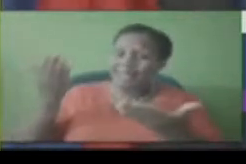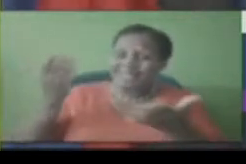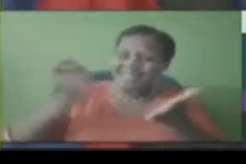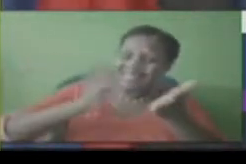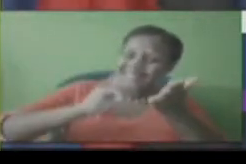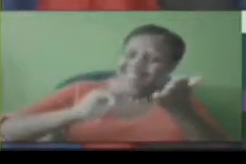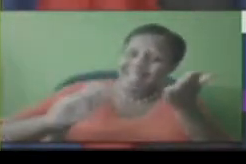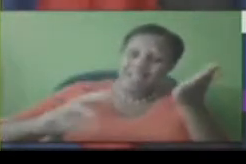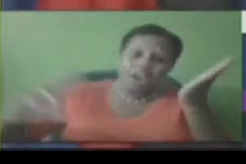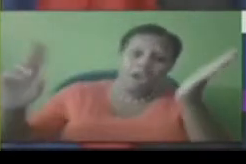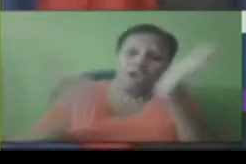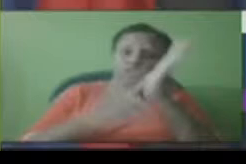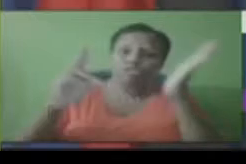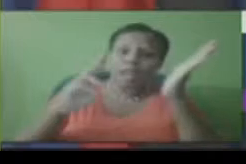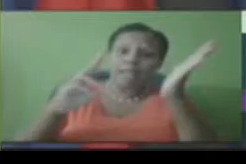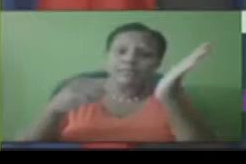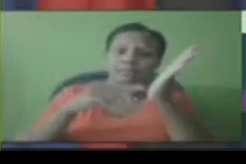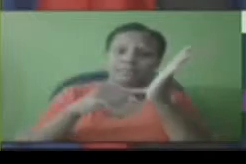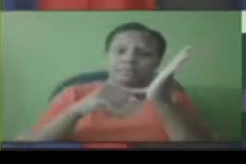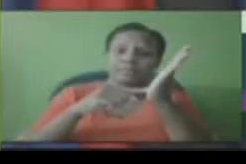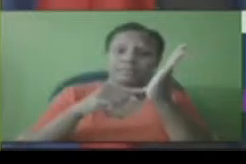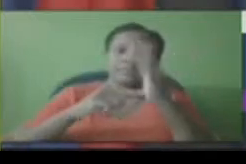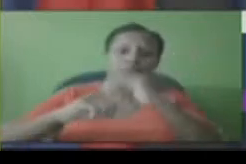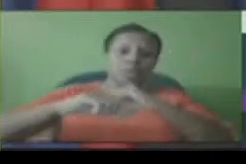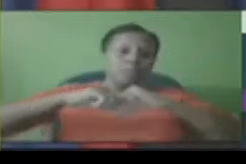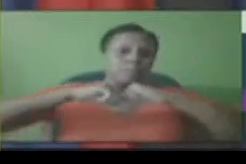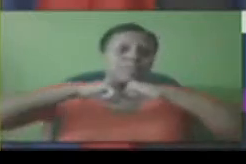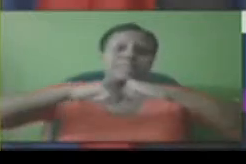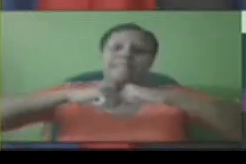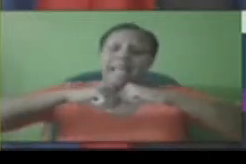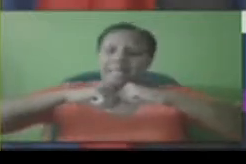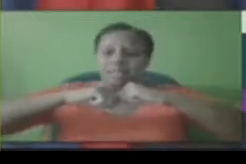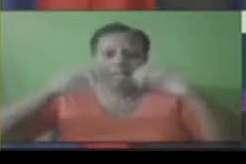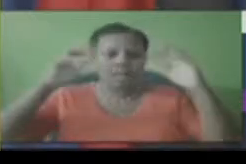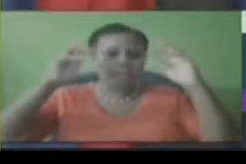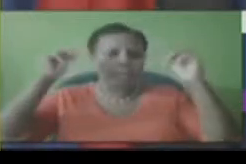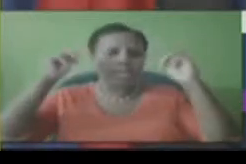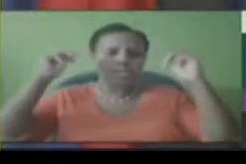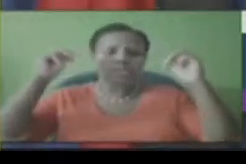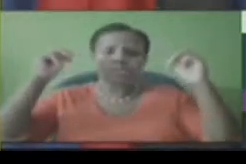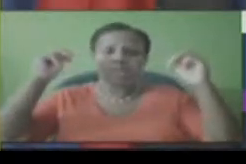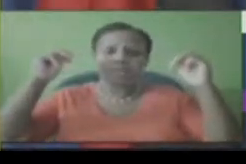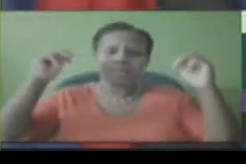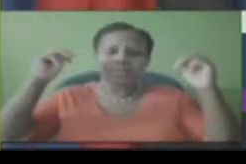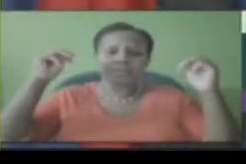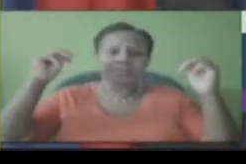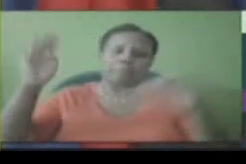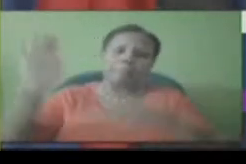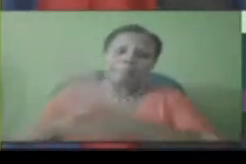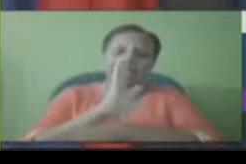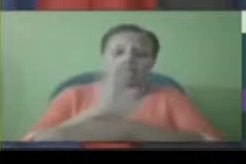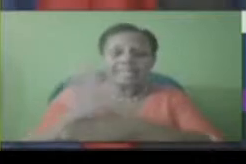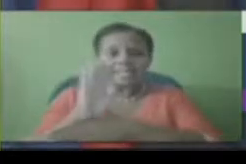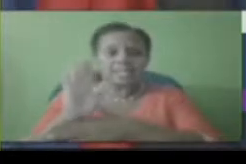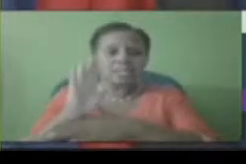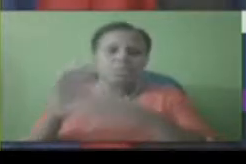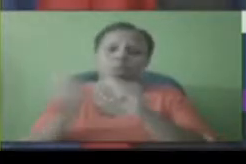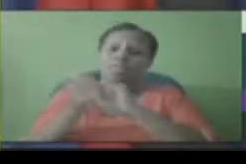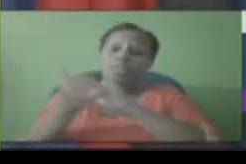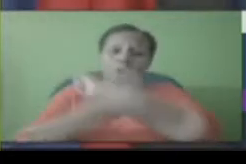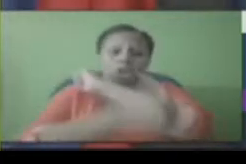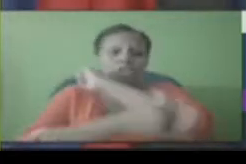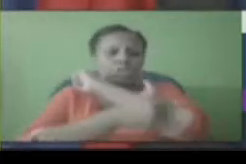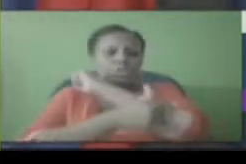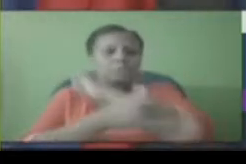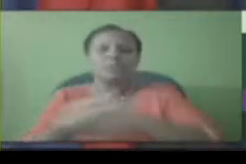their market situation and doing business with individual countries, one of the things you have to do is a